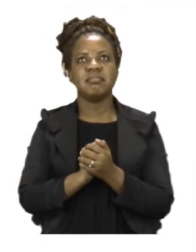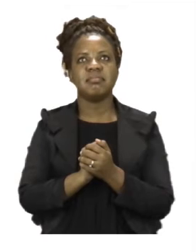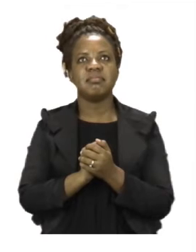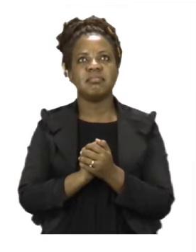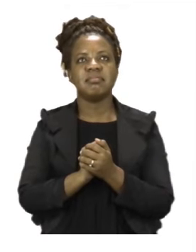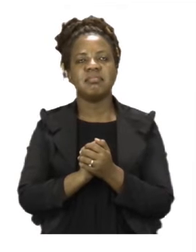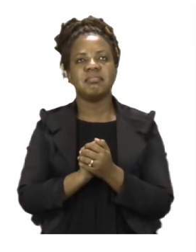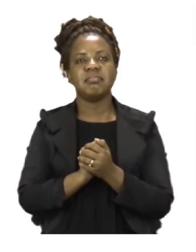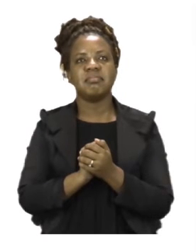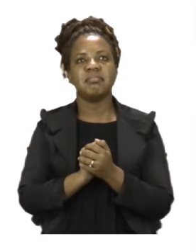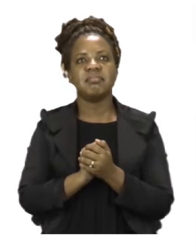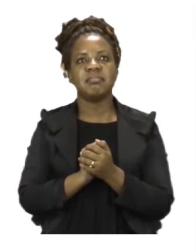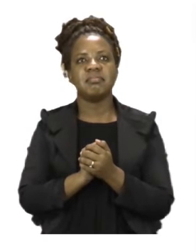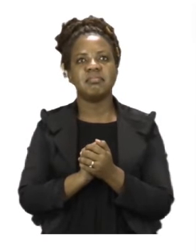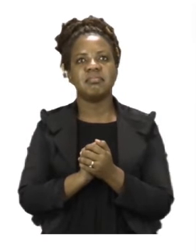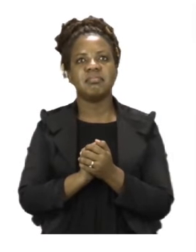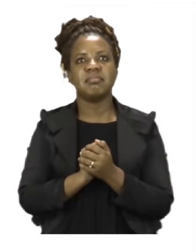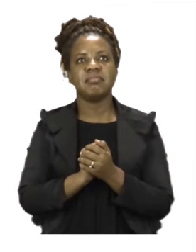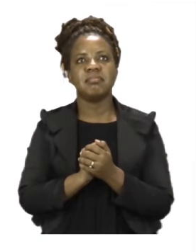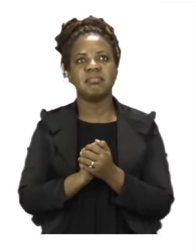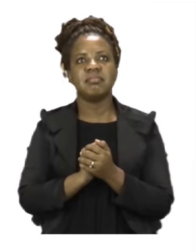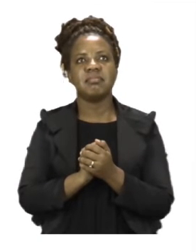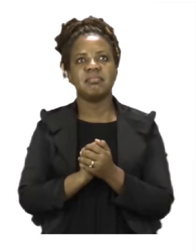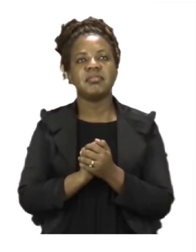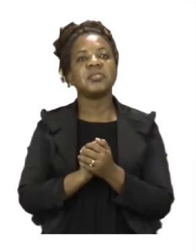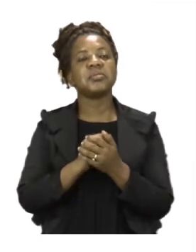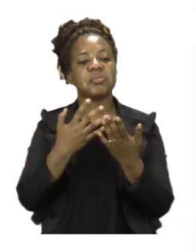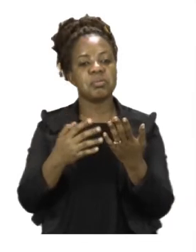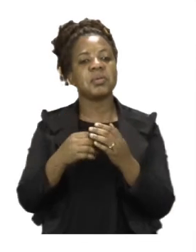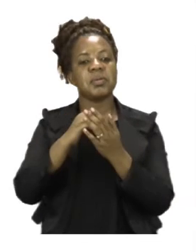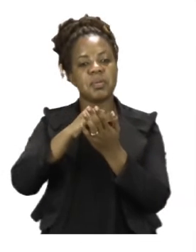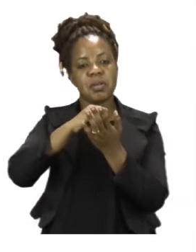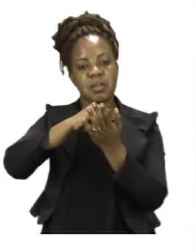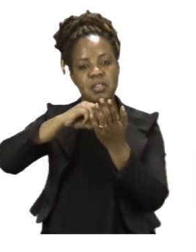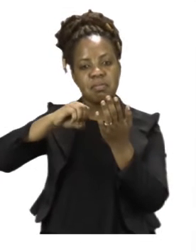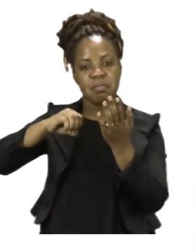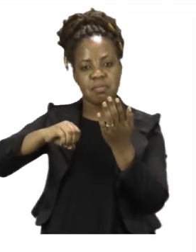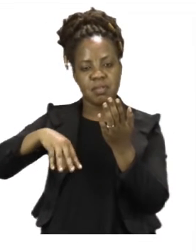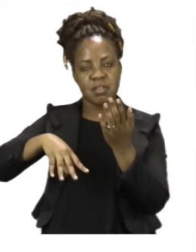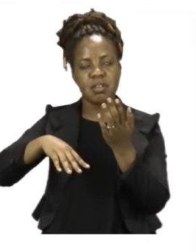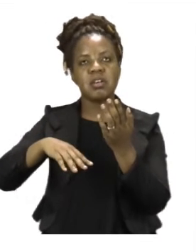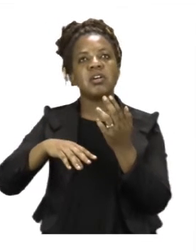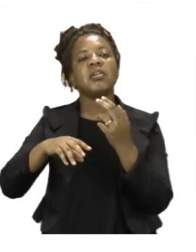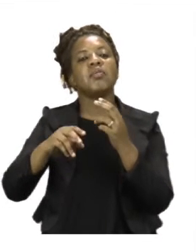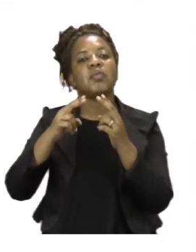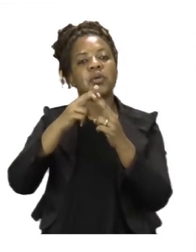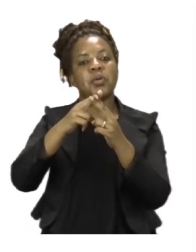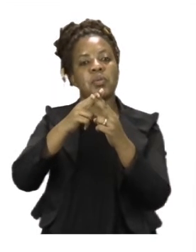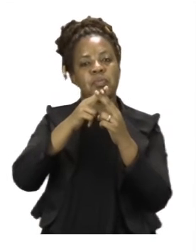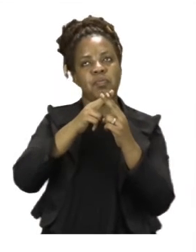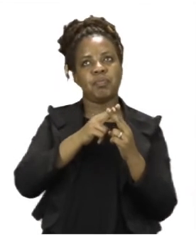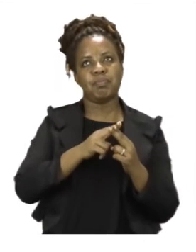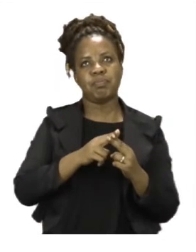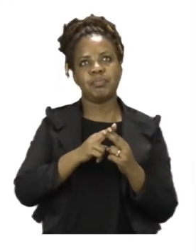doing subtraction with borrowing. Now, I know we've done this before, but we're going to do only